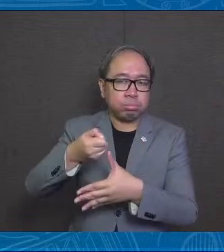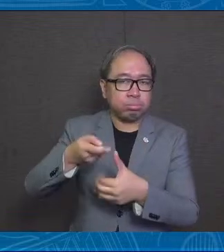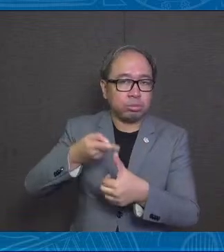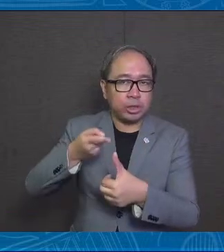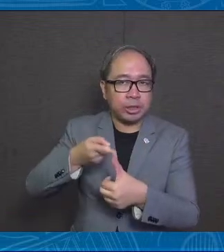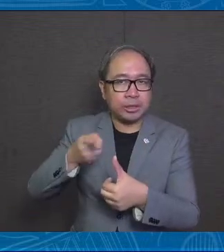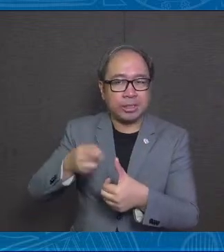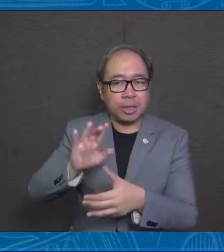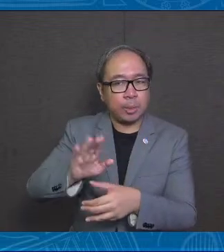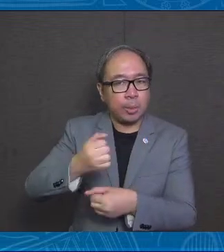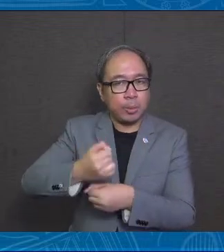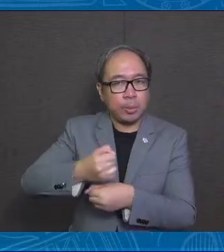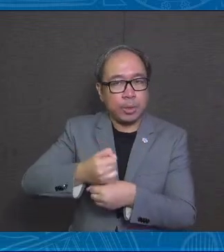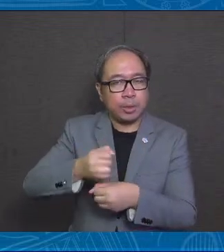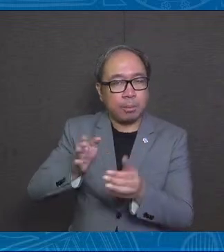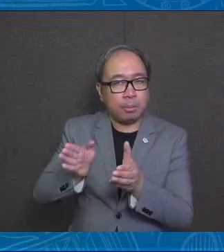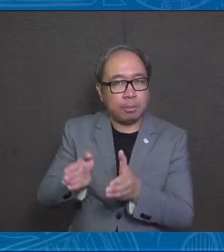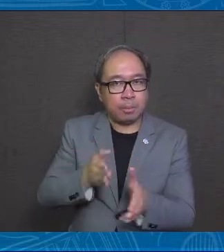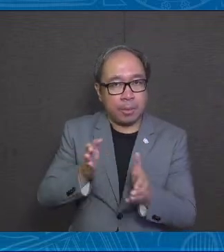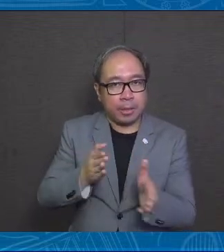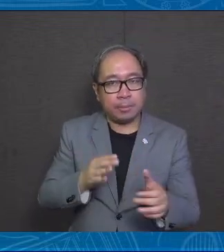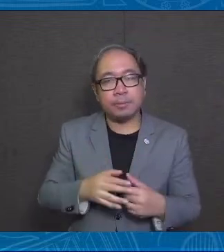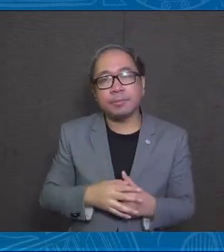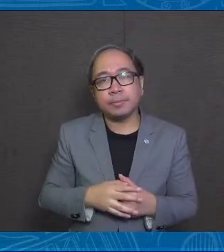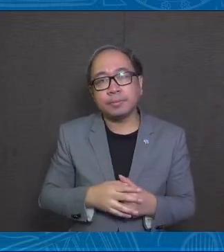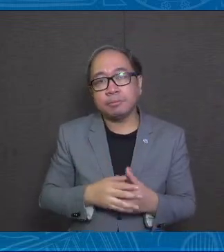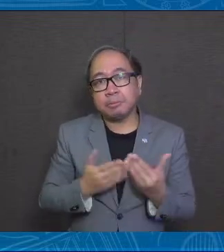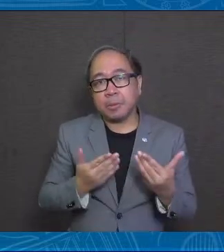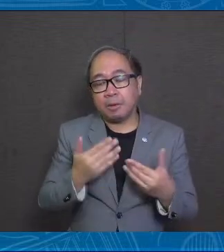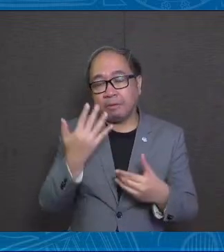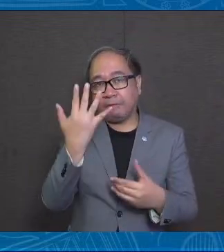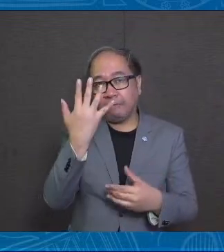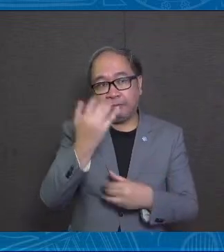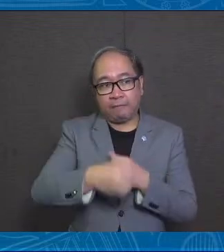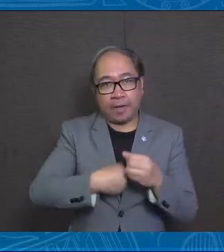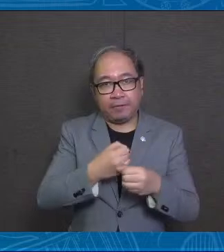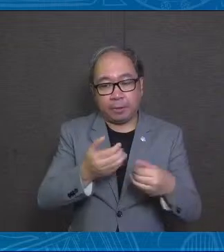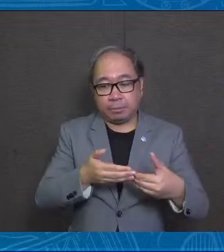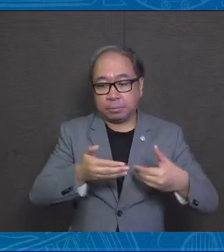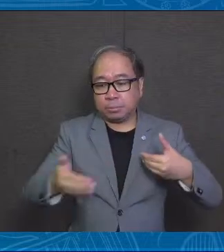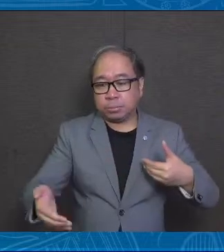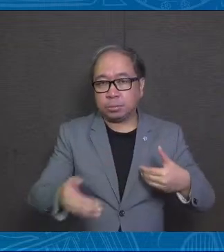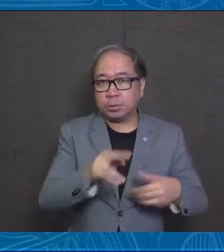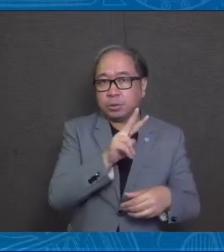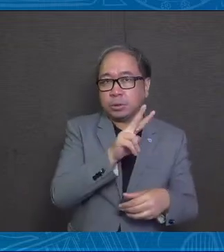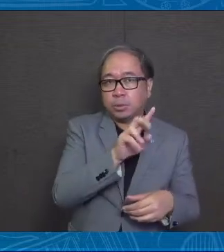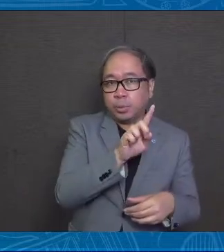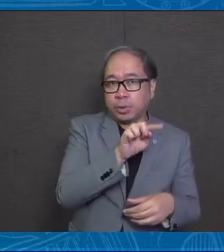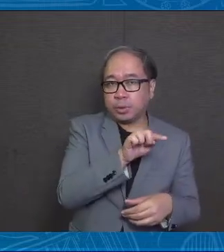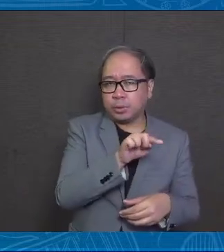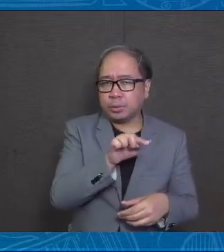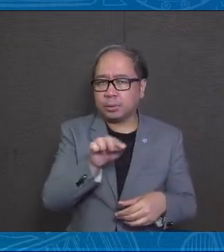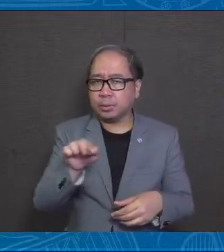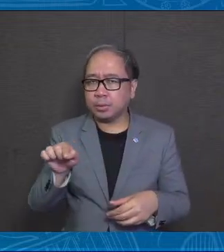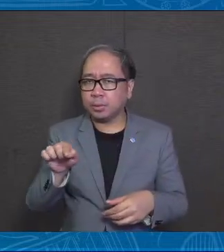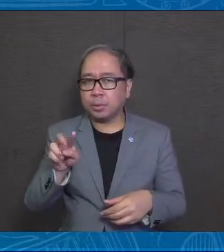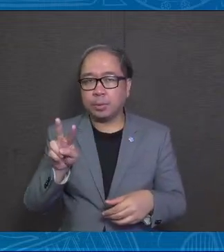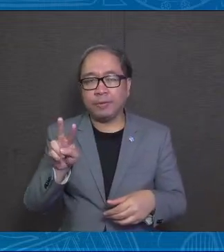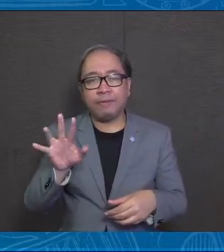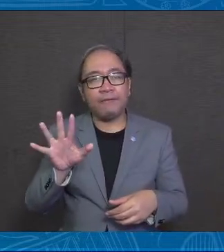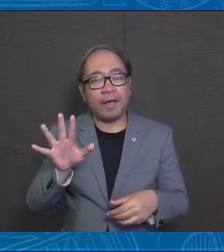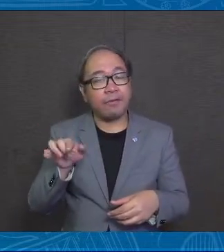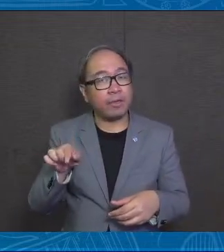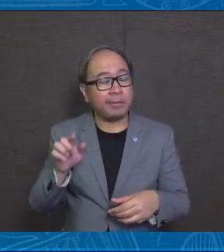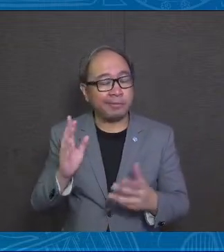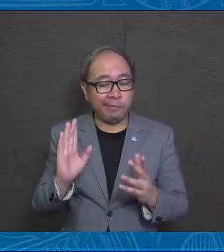So in the 9 5-year development, social development plan 21 to 25, we